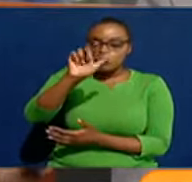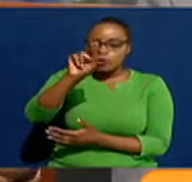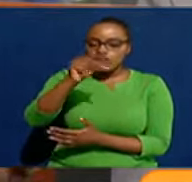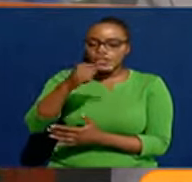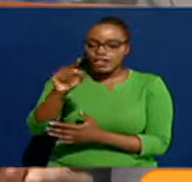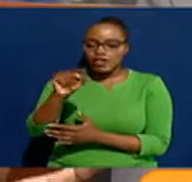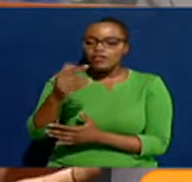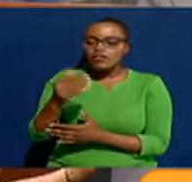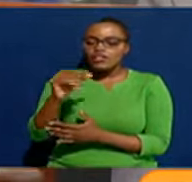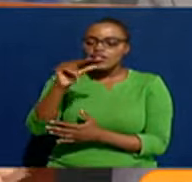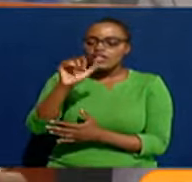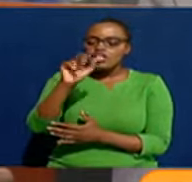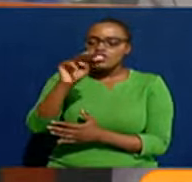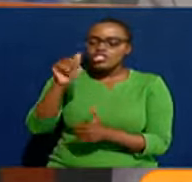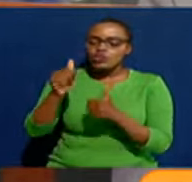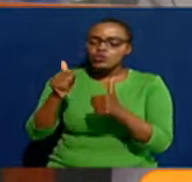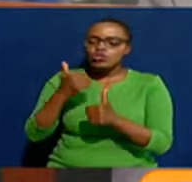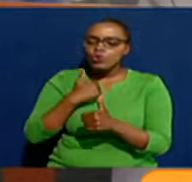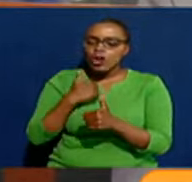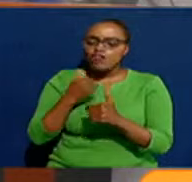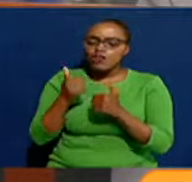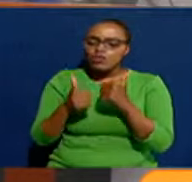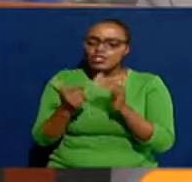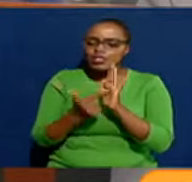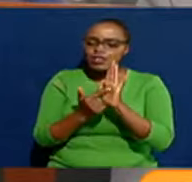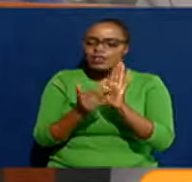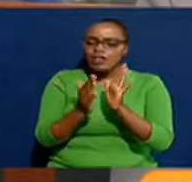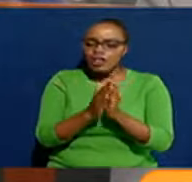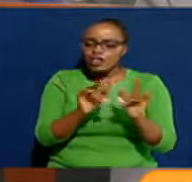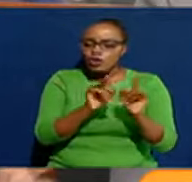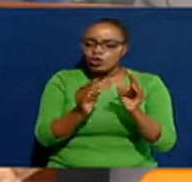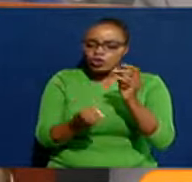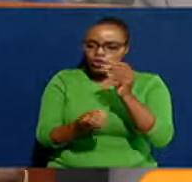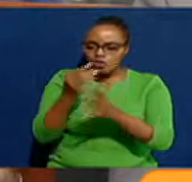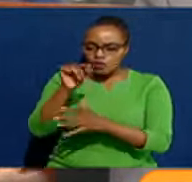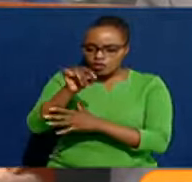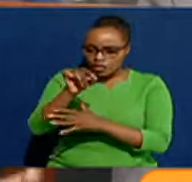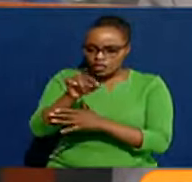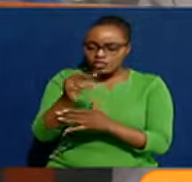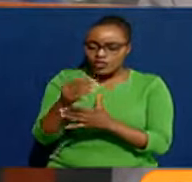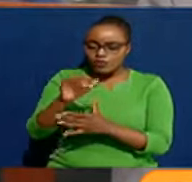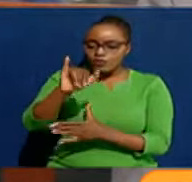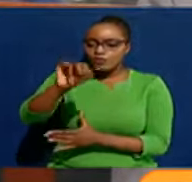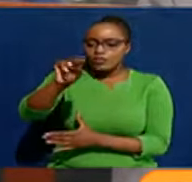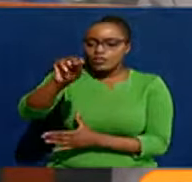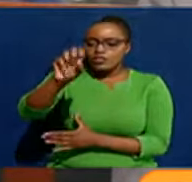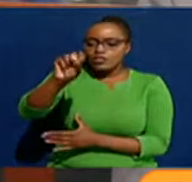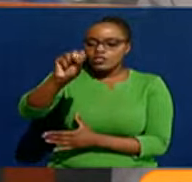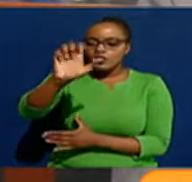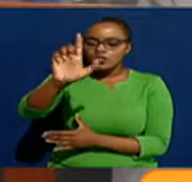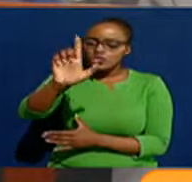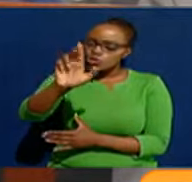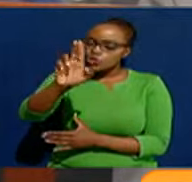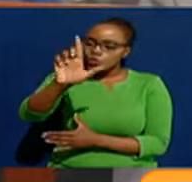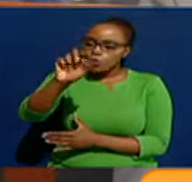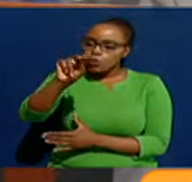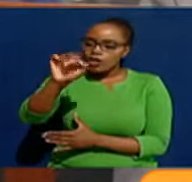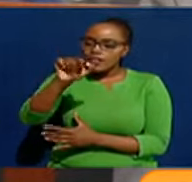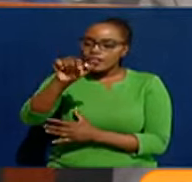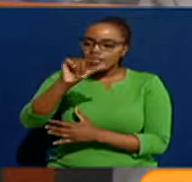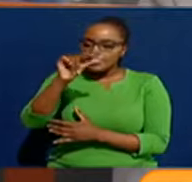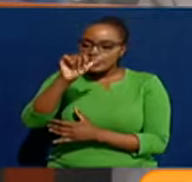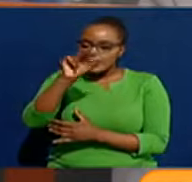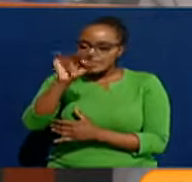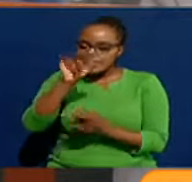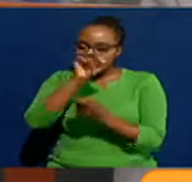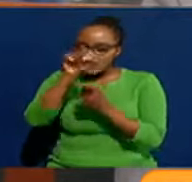is the gene in you that actually expresses and leads the production of this right insulin? That is the gene that was specifically